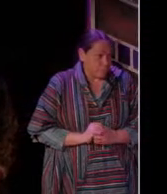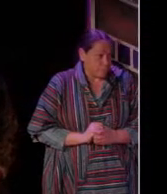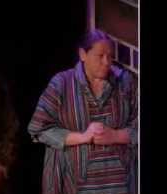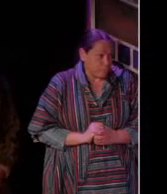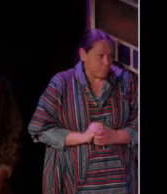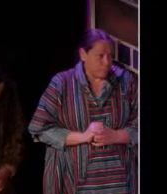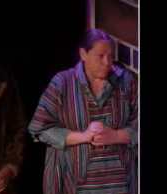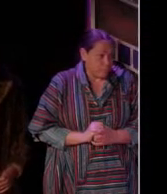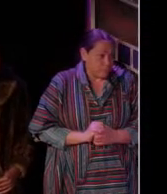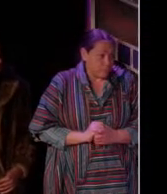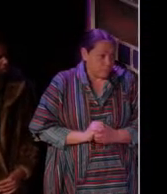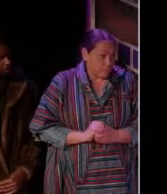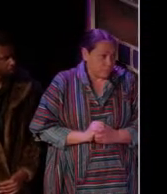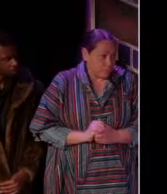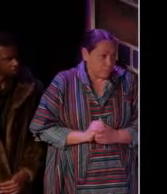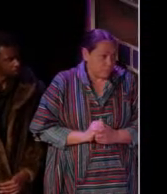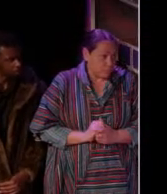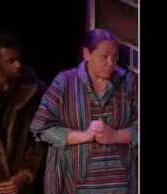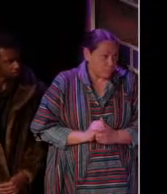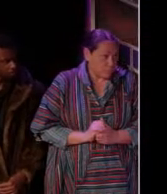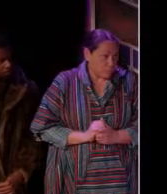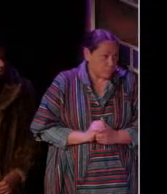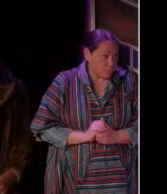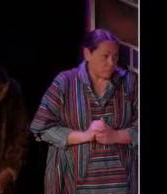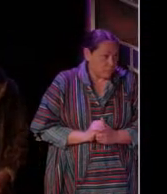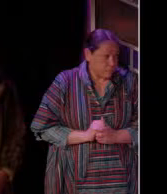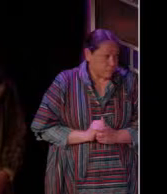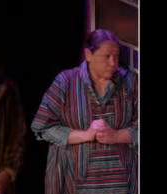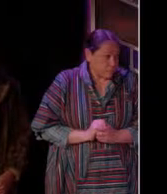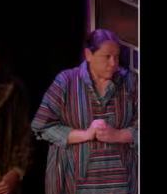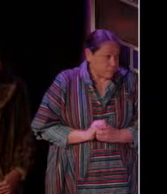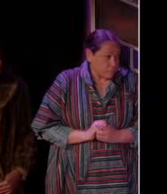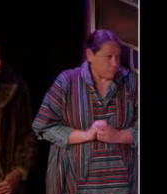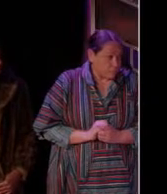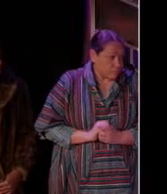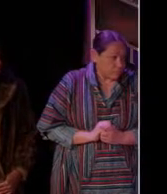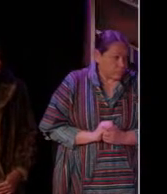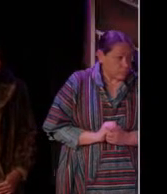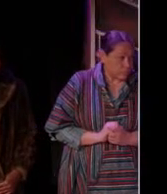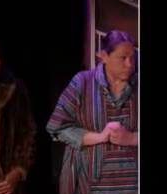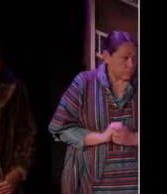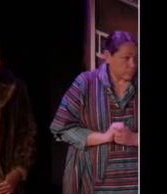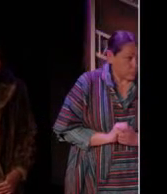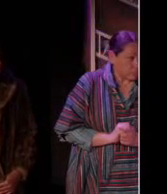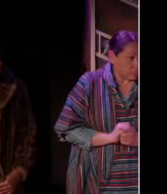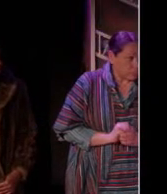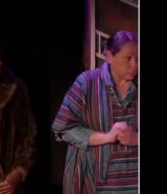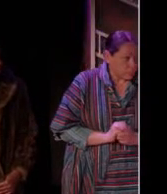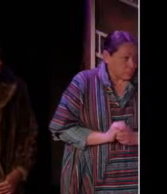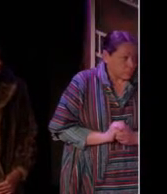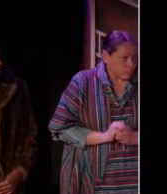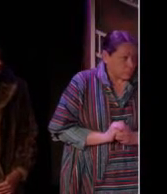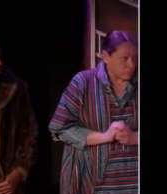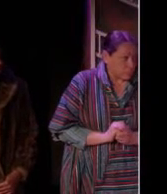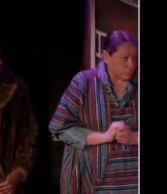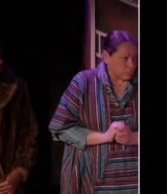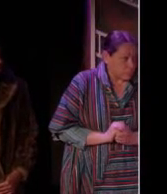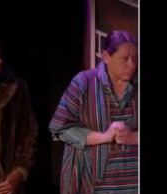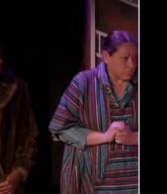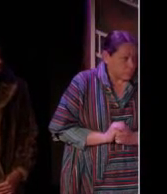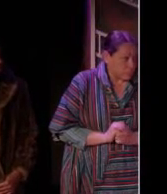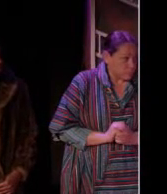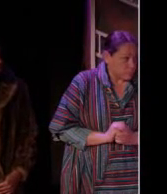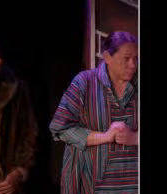She says, if a villain said so, most notorious villain in the world, he'd be more villainous.